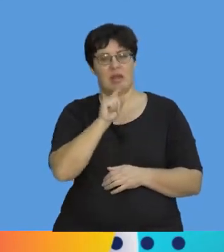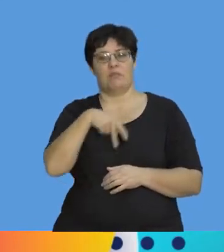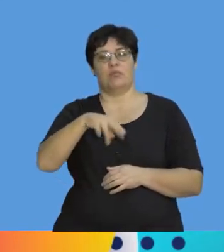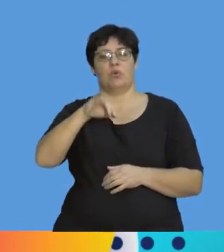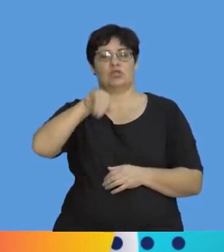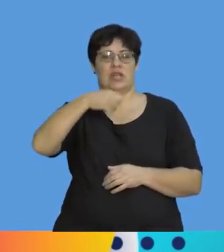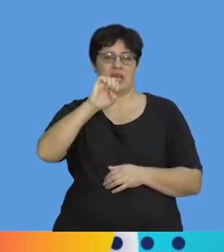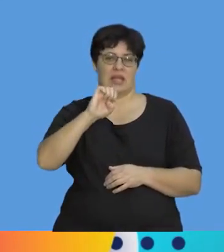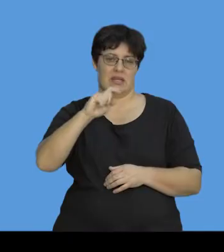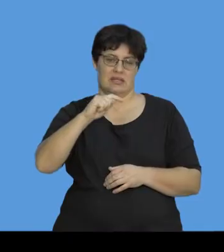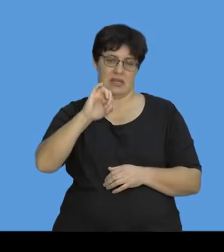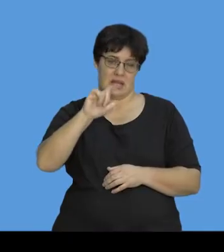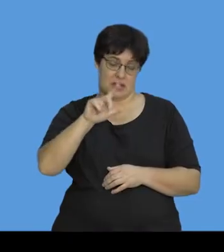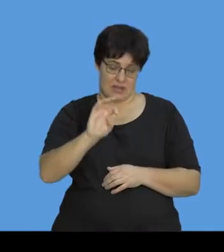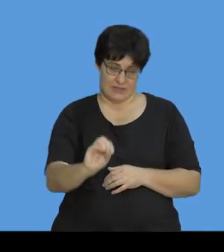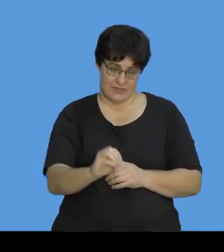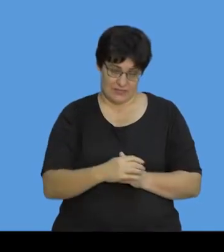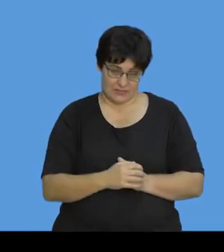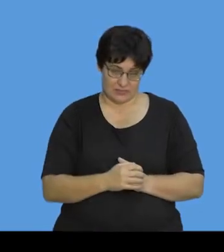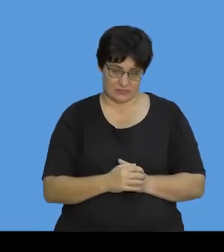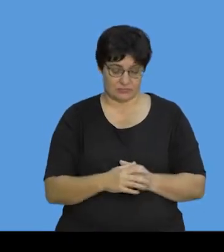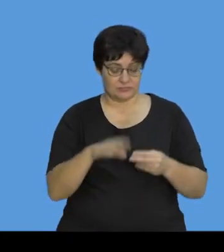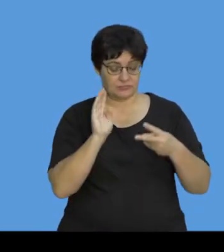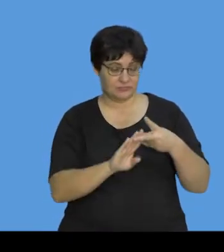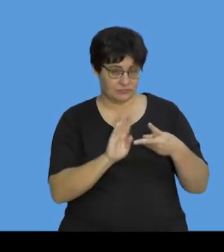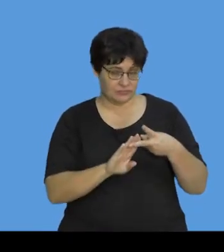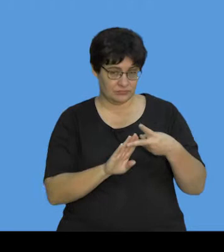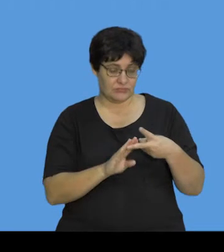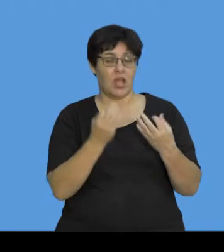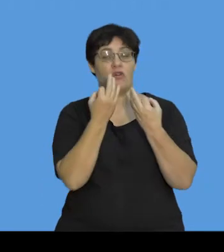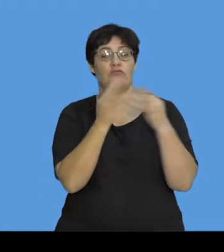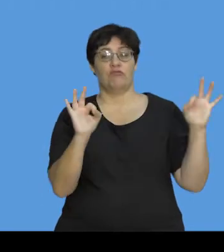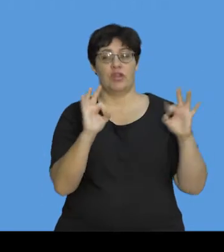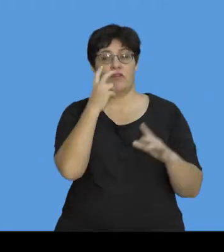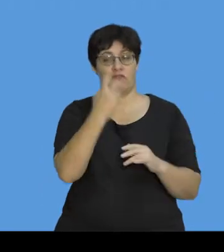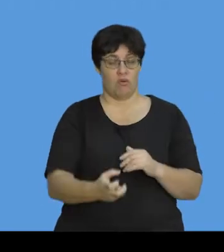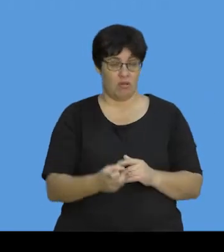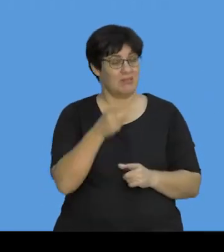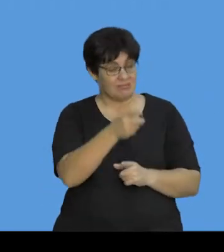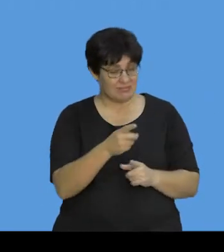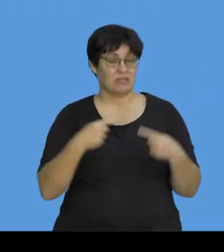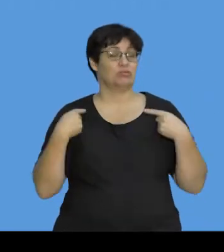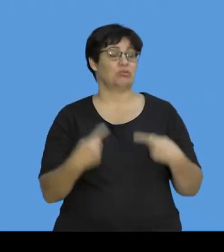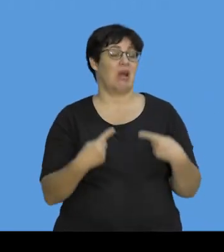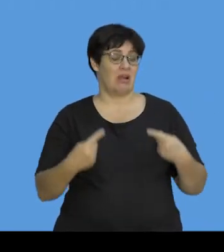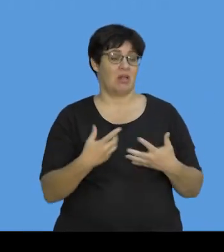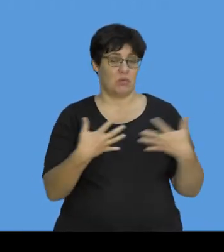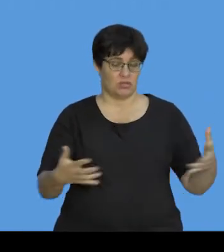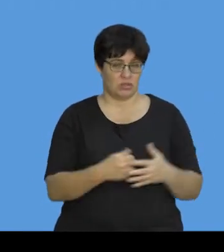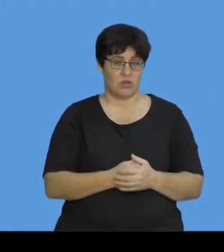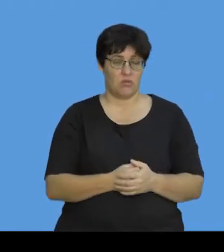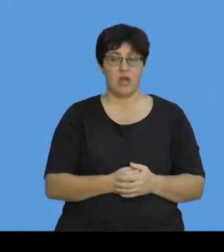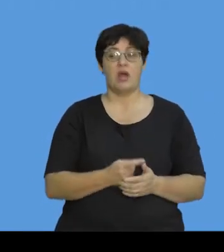projectile. Then we get free fall, and this is the definition that we struggle most with. Because